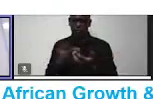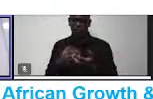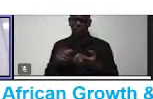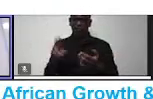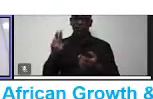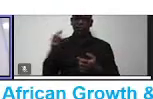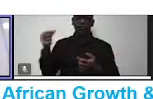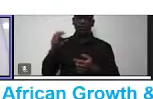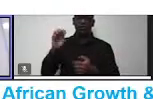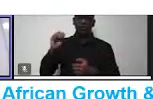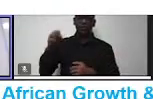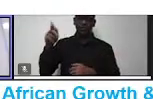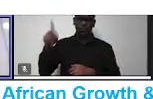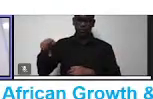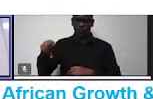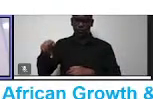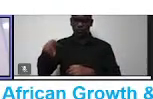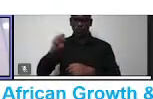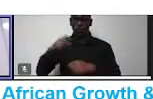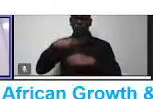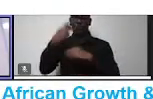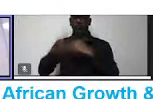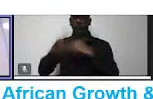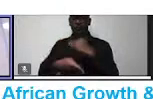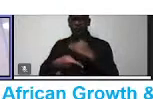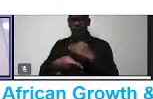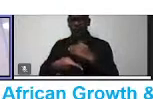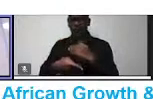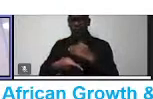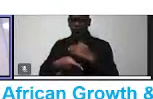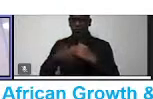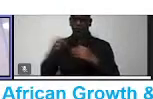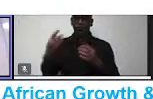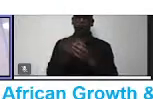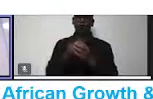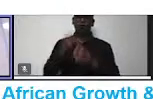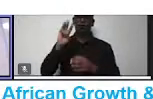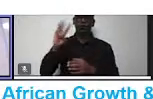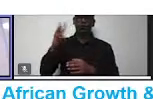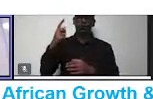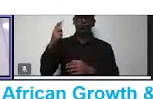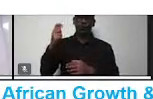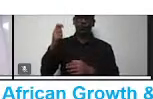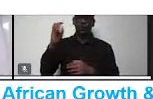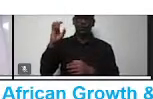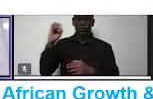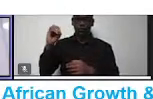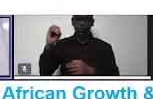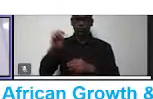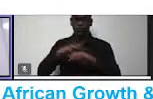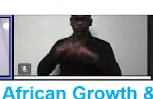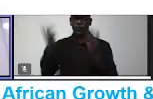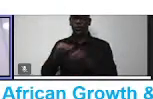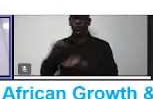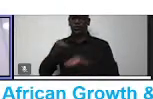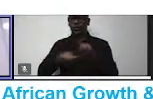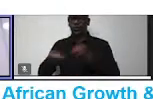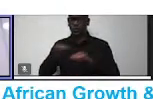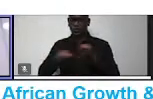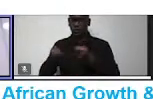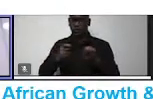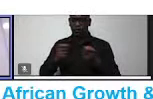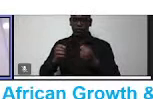GSP is a program that exists under the WTO, the World Trade Organization umbrella,